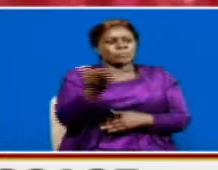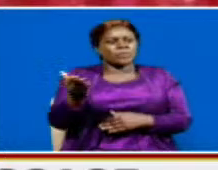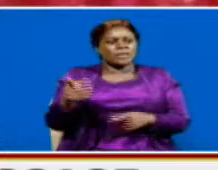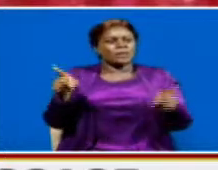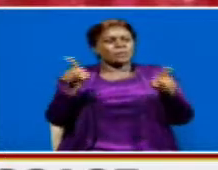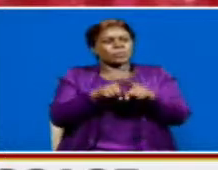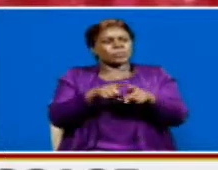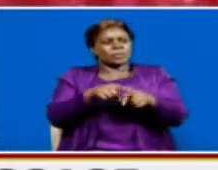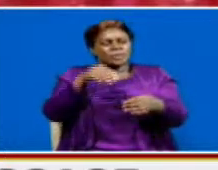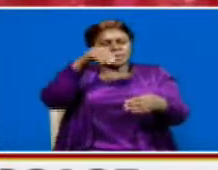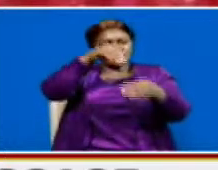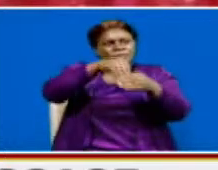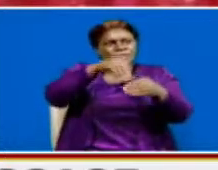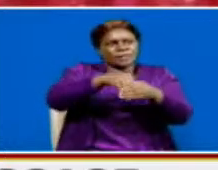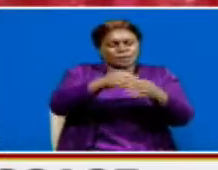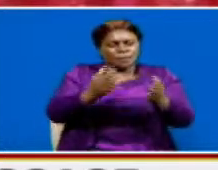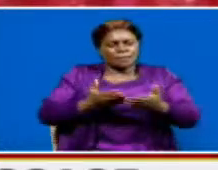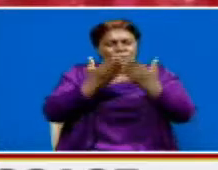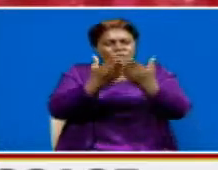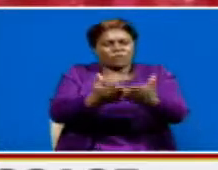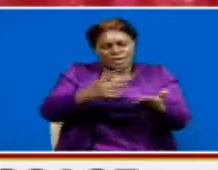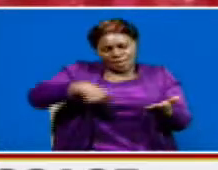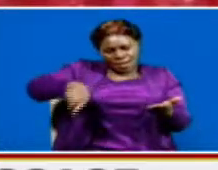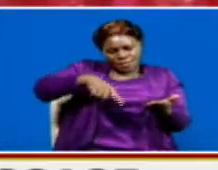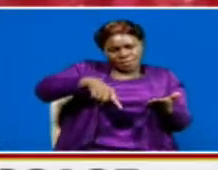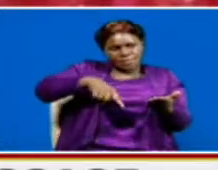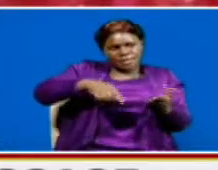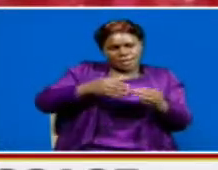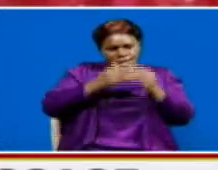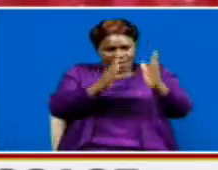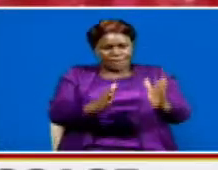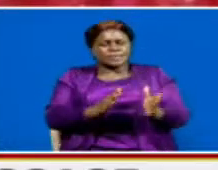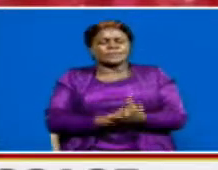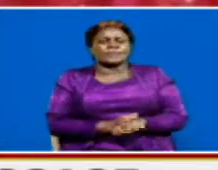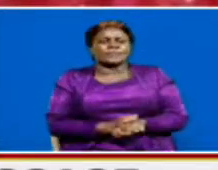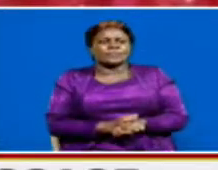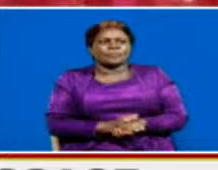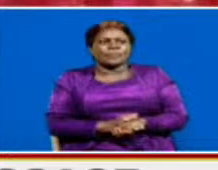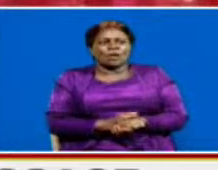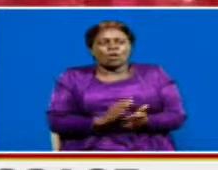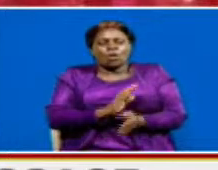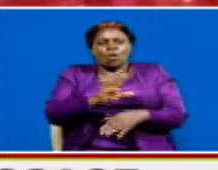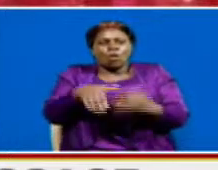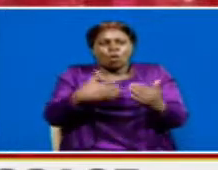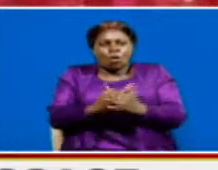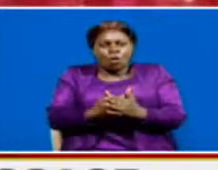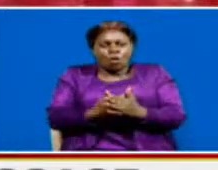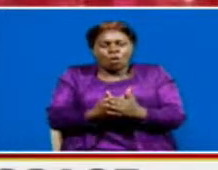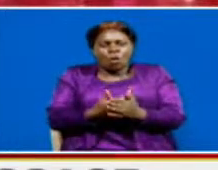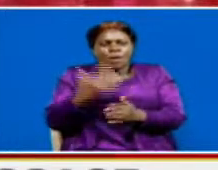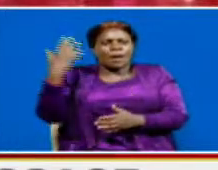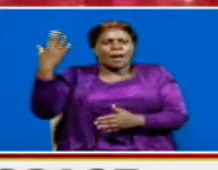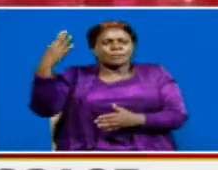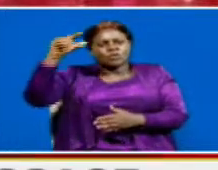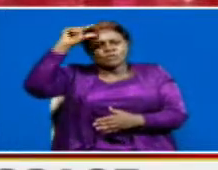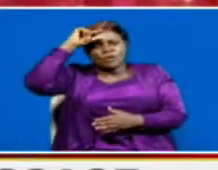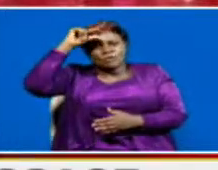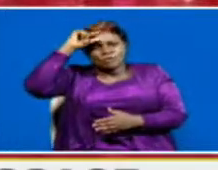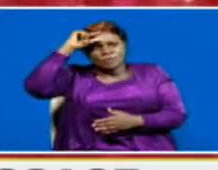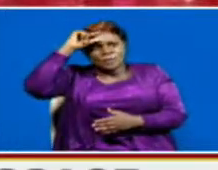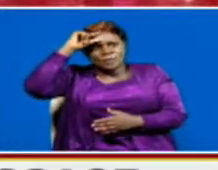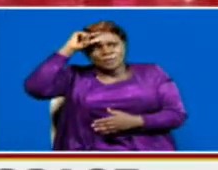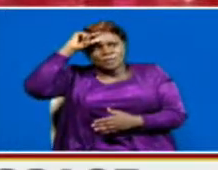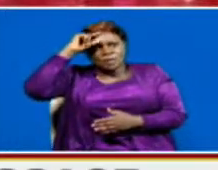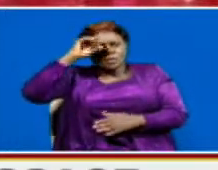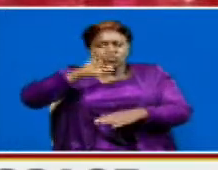also invested in providing us, their leaders, in all arms of government, with